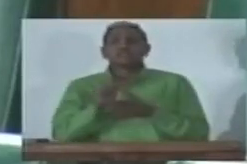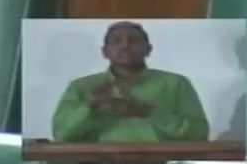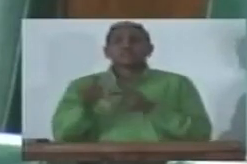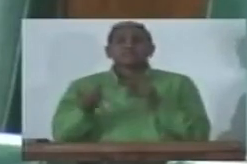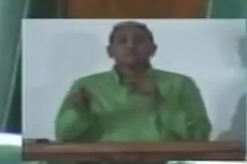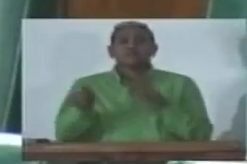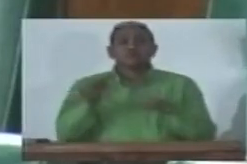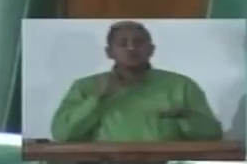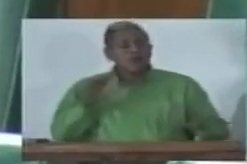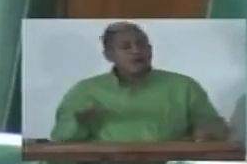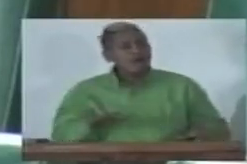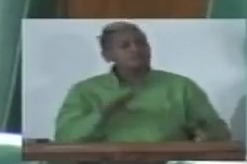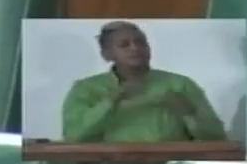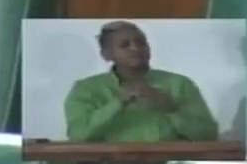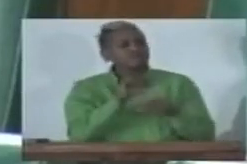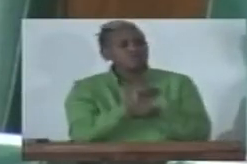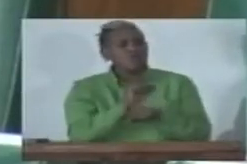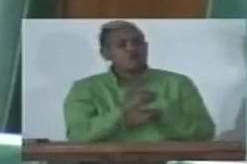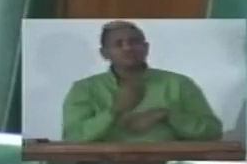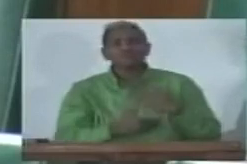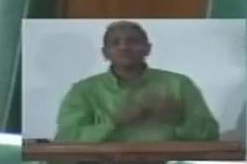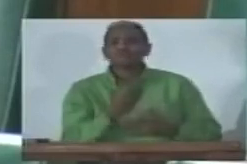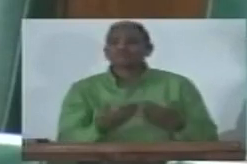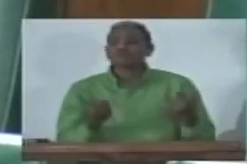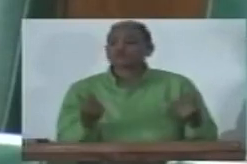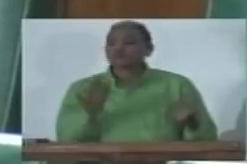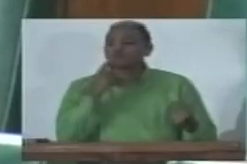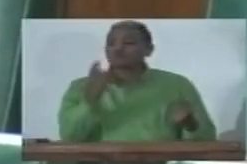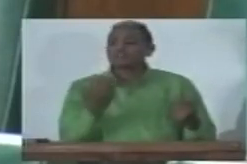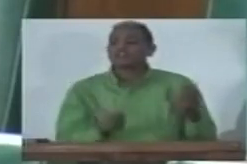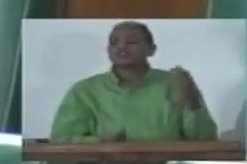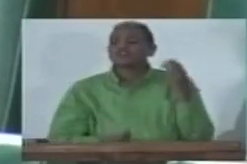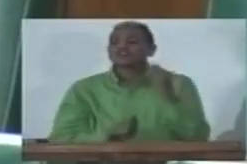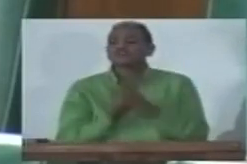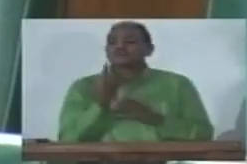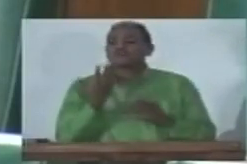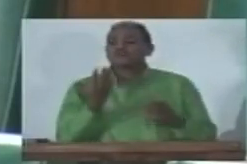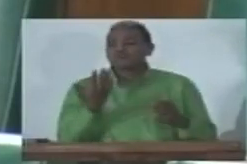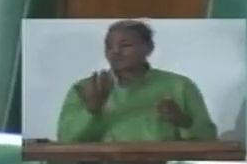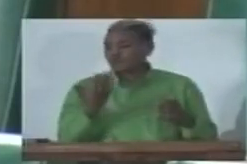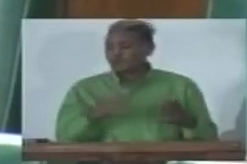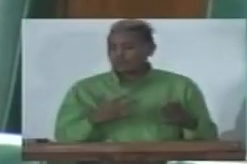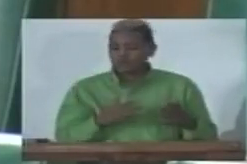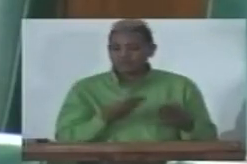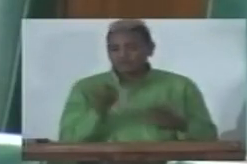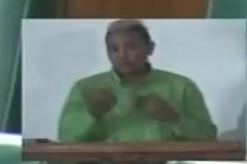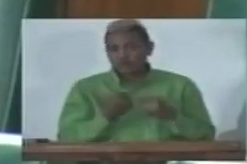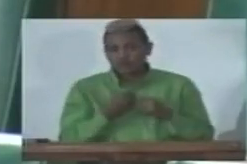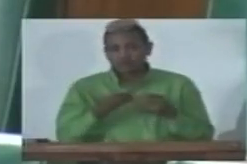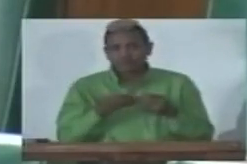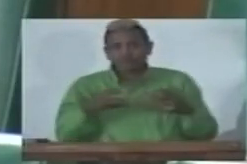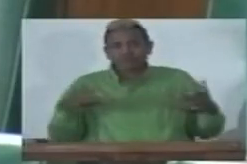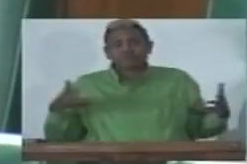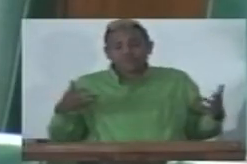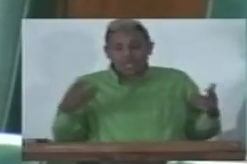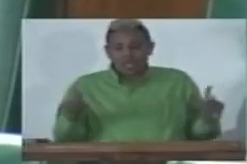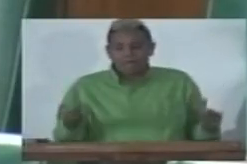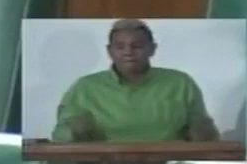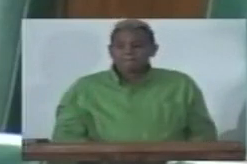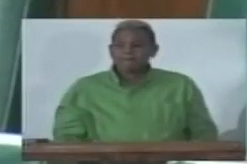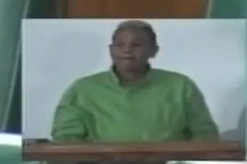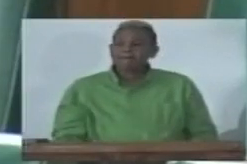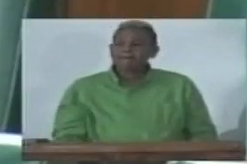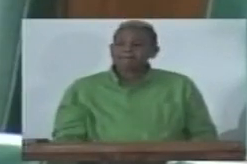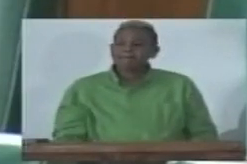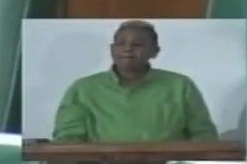an active part of the workplace. It has grown leaps and bounds over the last few years. And most